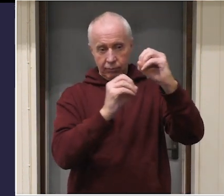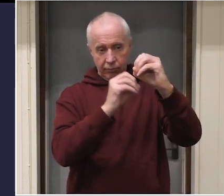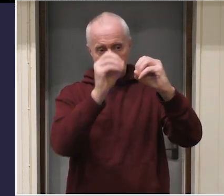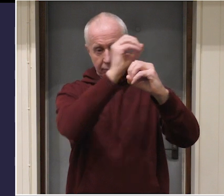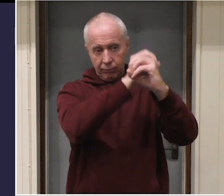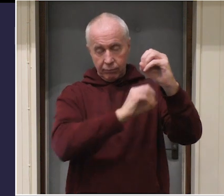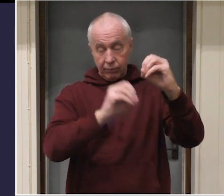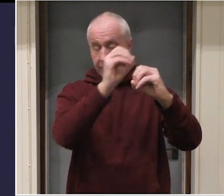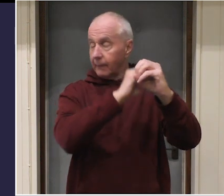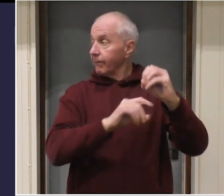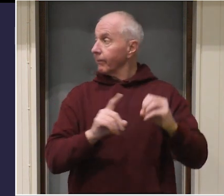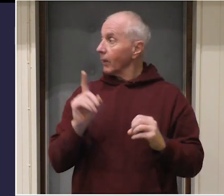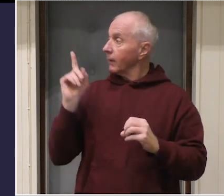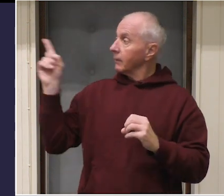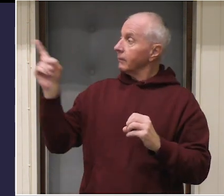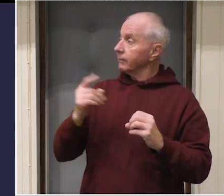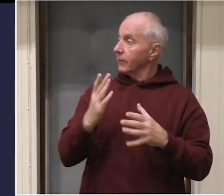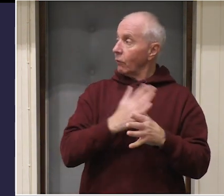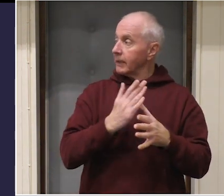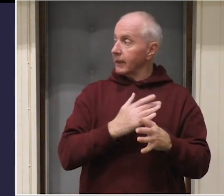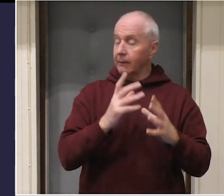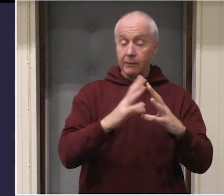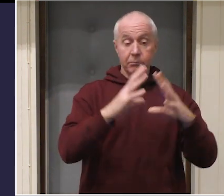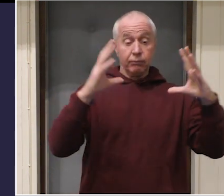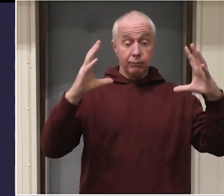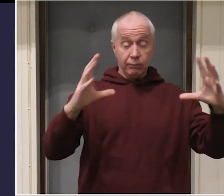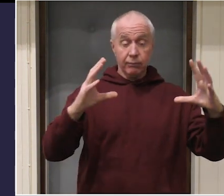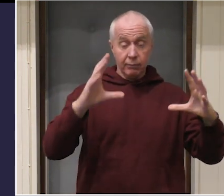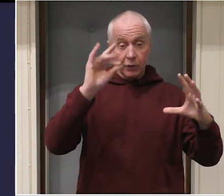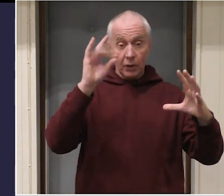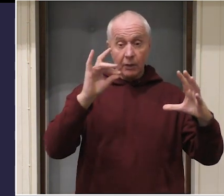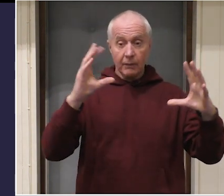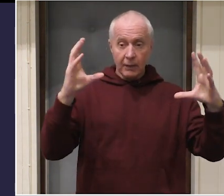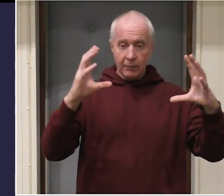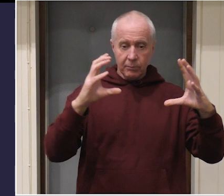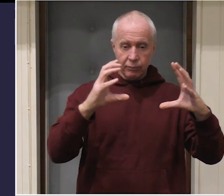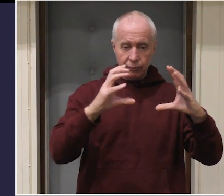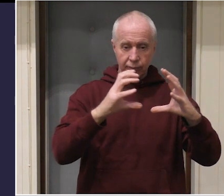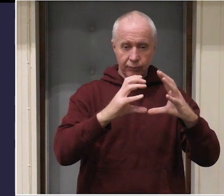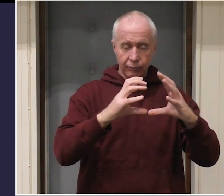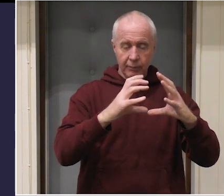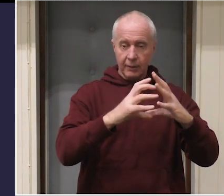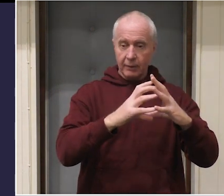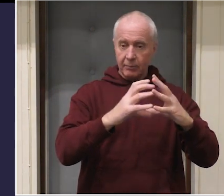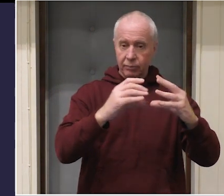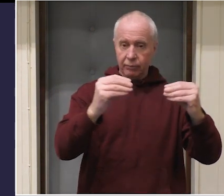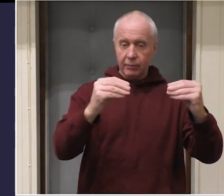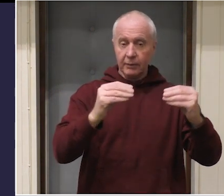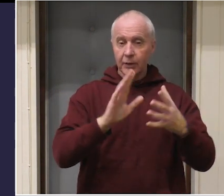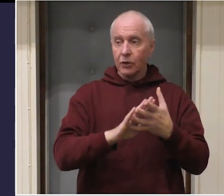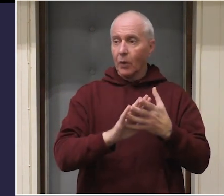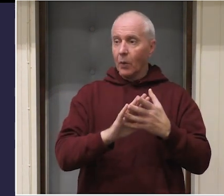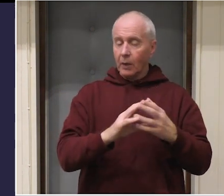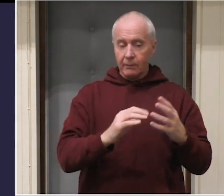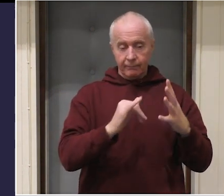B, despite the fact that was originally the more massive star in the system. But massive stars evolve more quickly, so it's been born along with